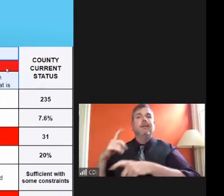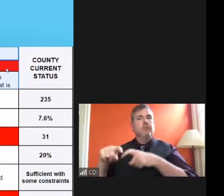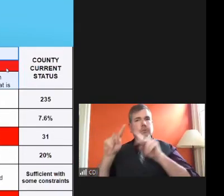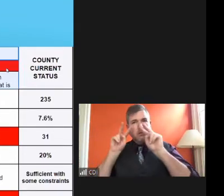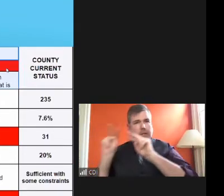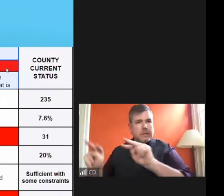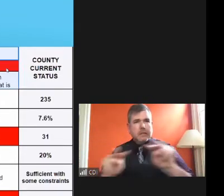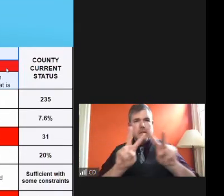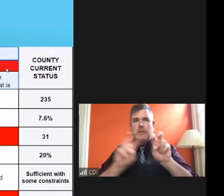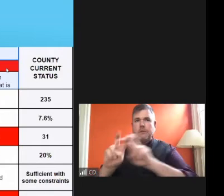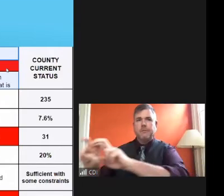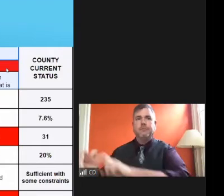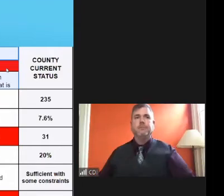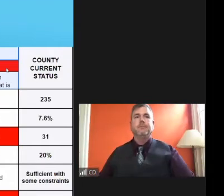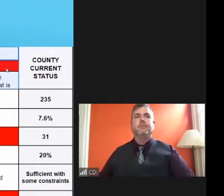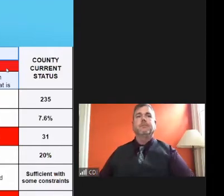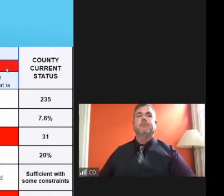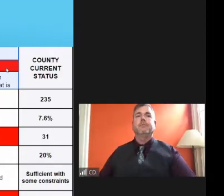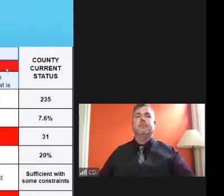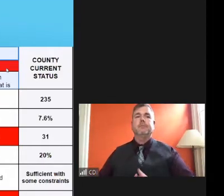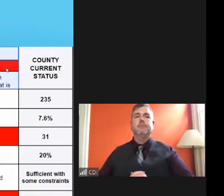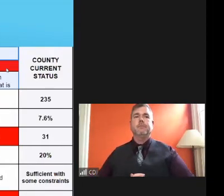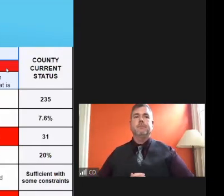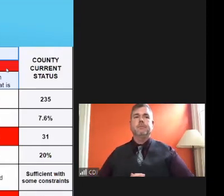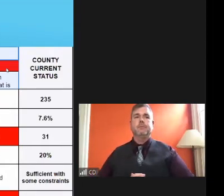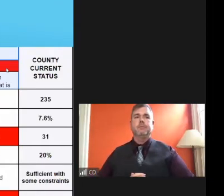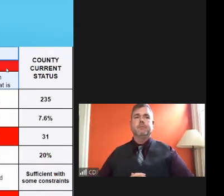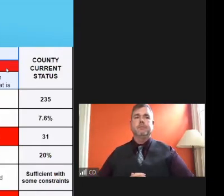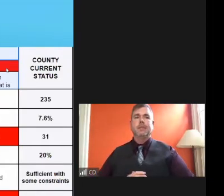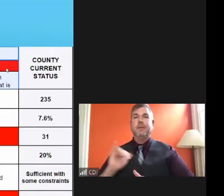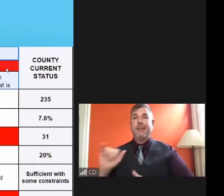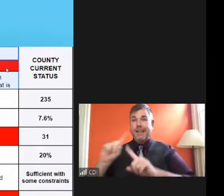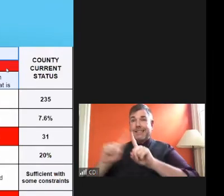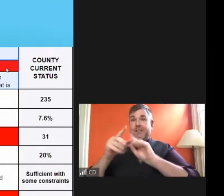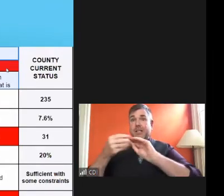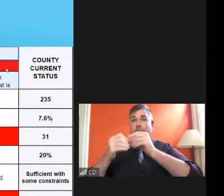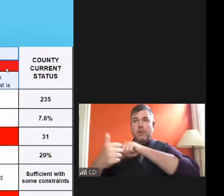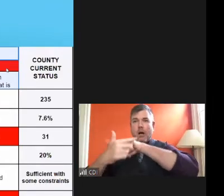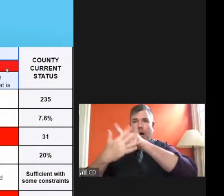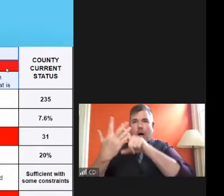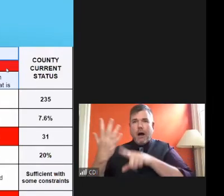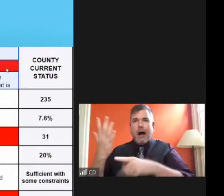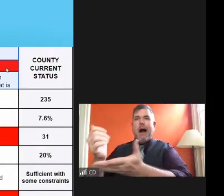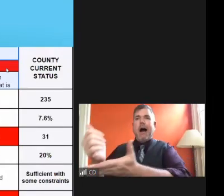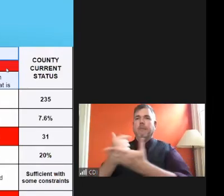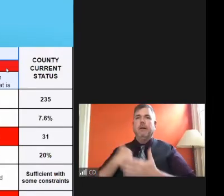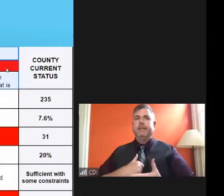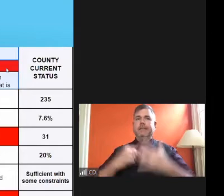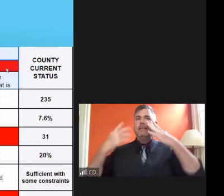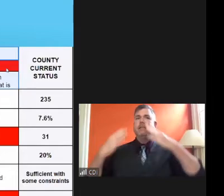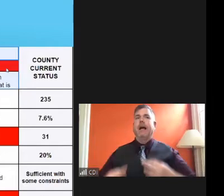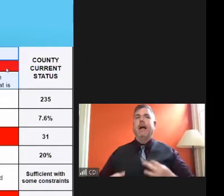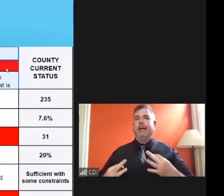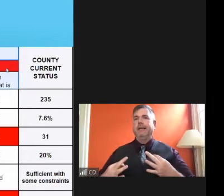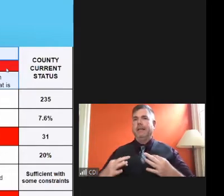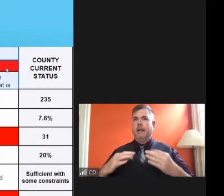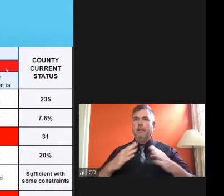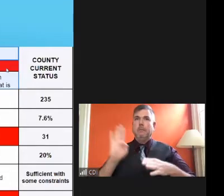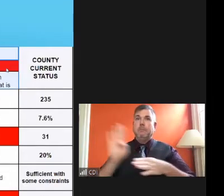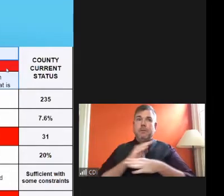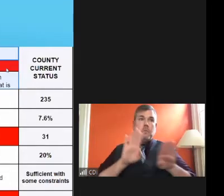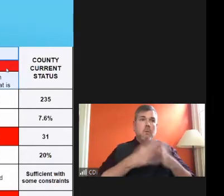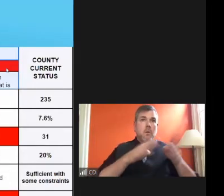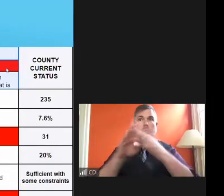decide what to open next. Matt, do you want to add anything? Yeah, sure. Just that the public health readiness there,